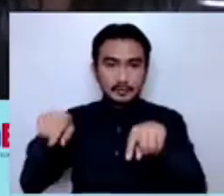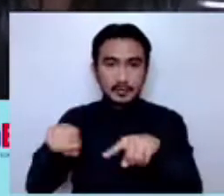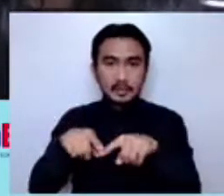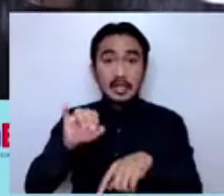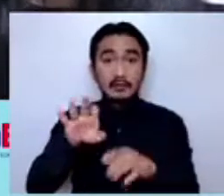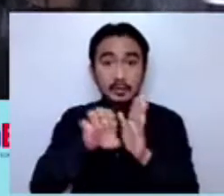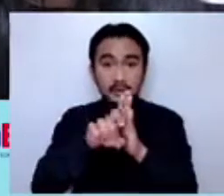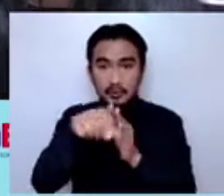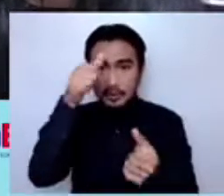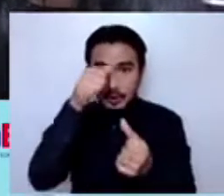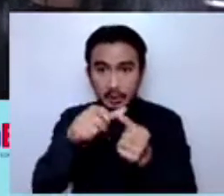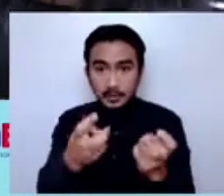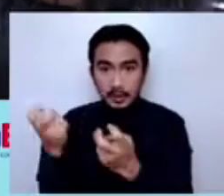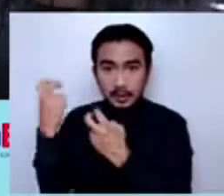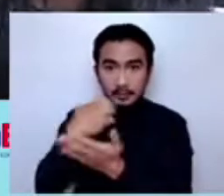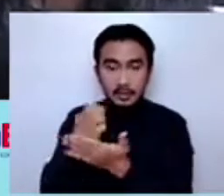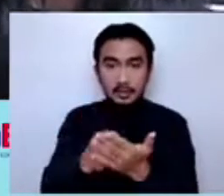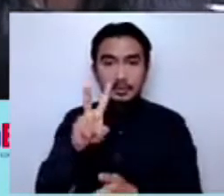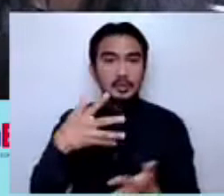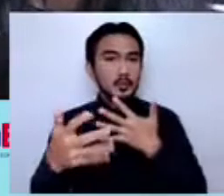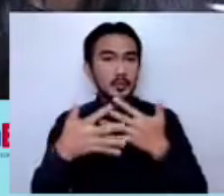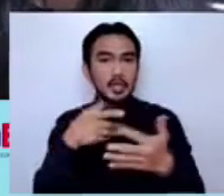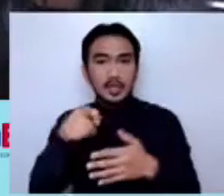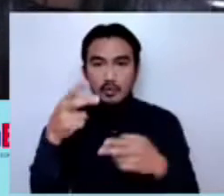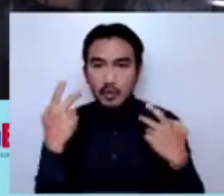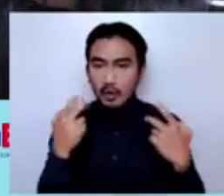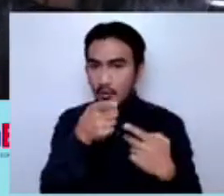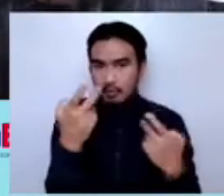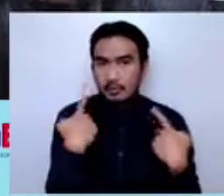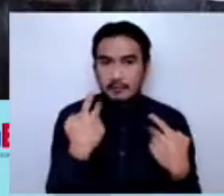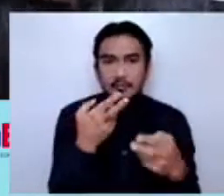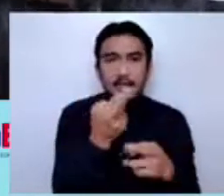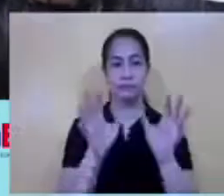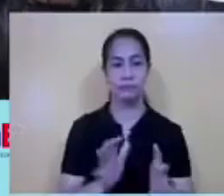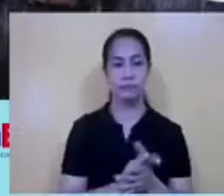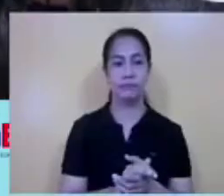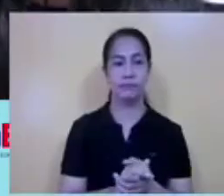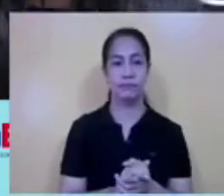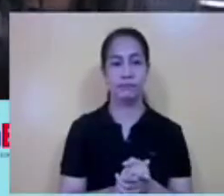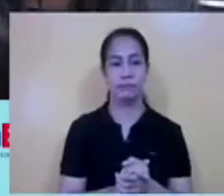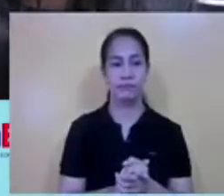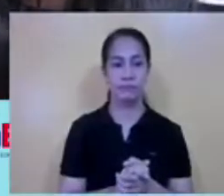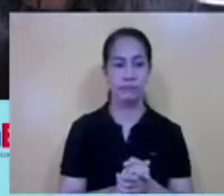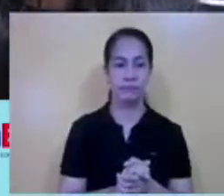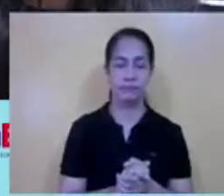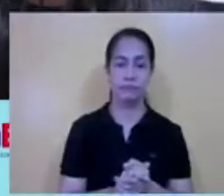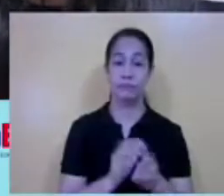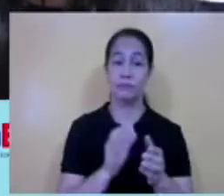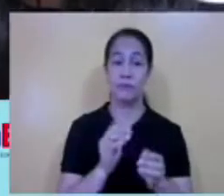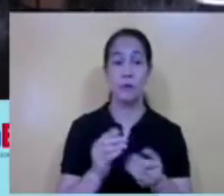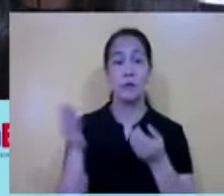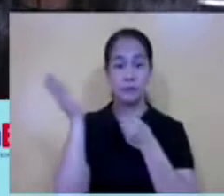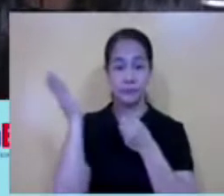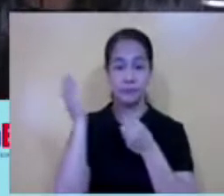episode 2, regardless if you are a regular teacher or a teacher broadcaster, regardless if you are a highly proficient teacher or